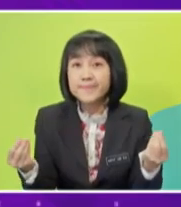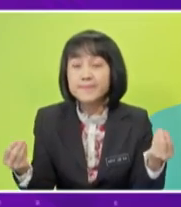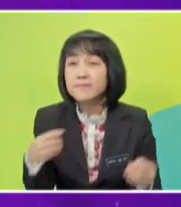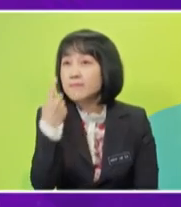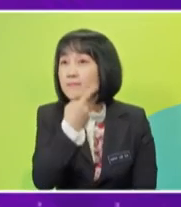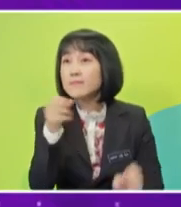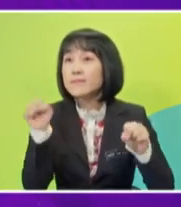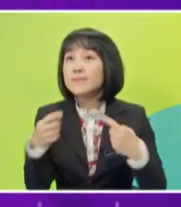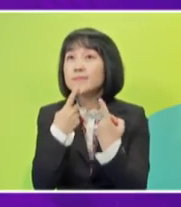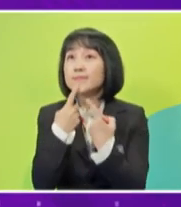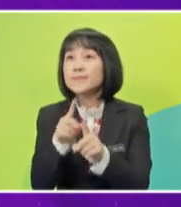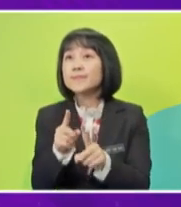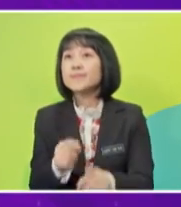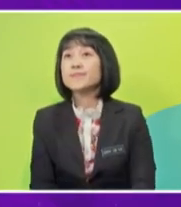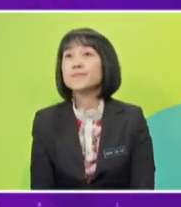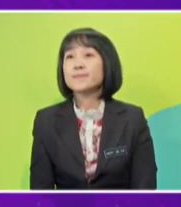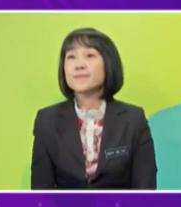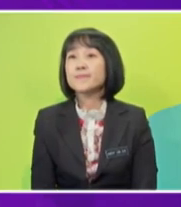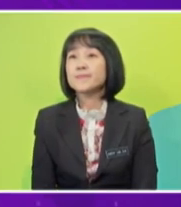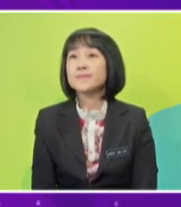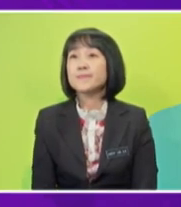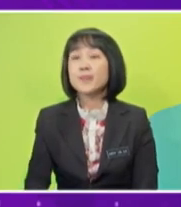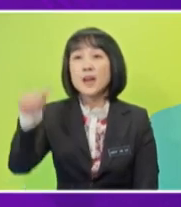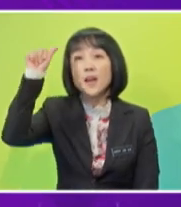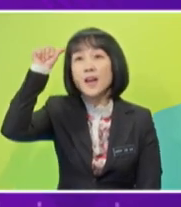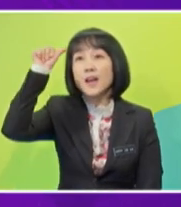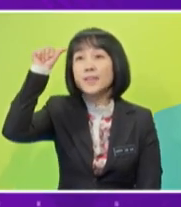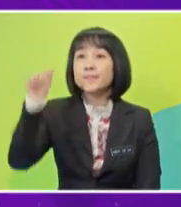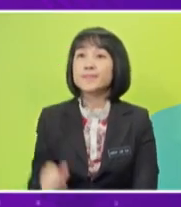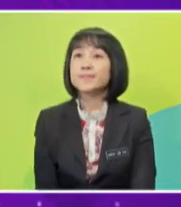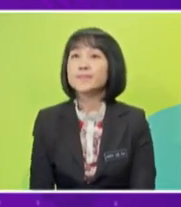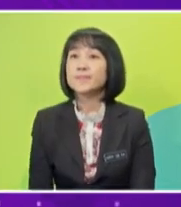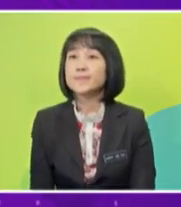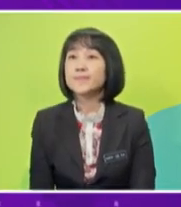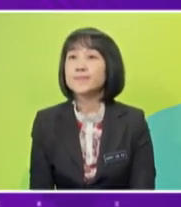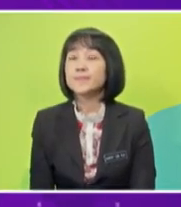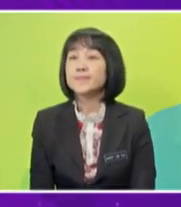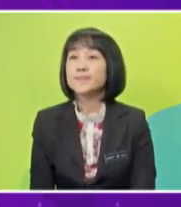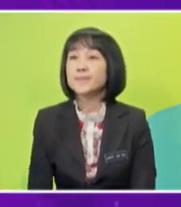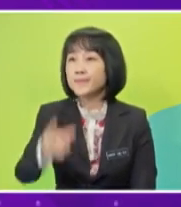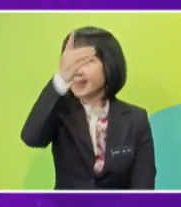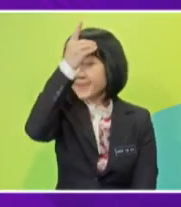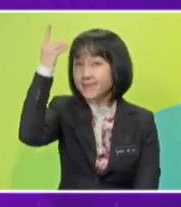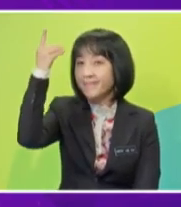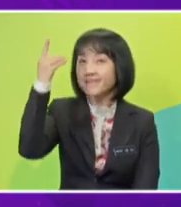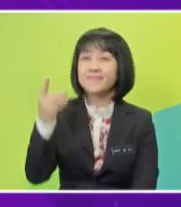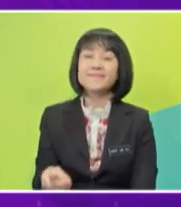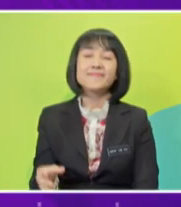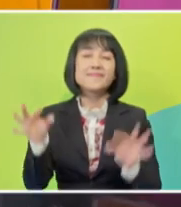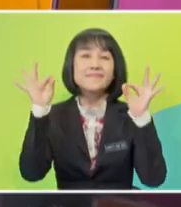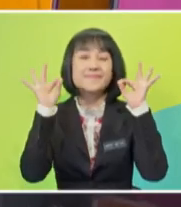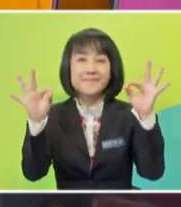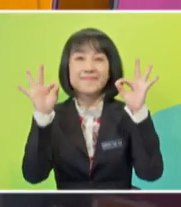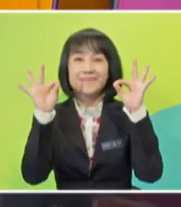me? Who would like to answer? Okay, Amma. Go ahead, Amma. Desert. Desert. Perfect, Amma.